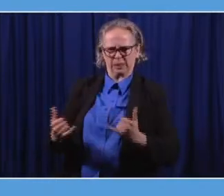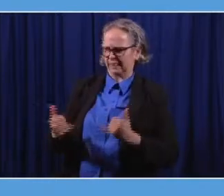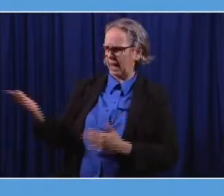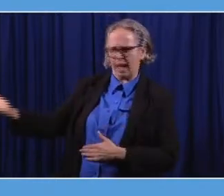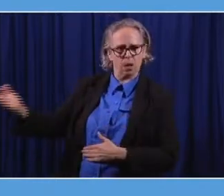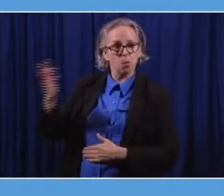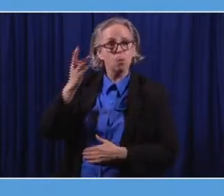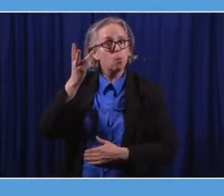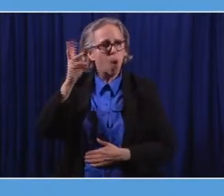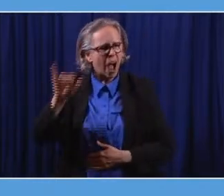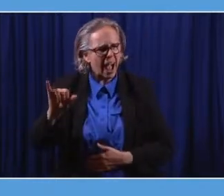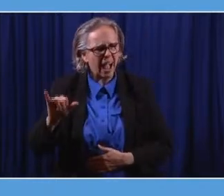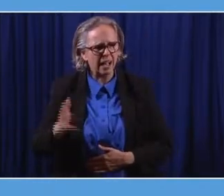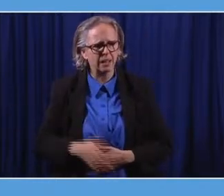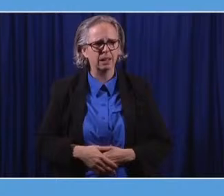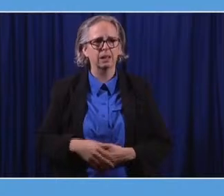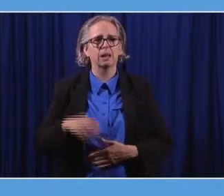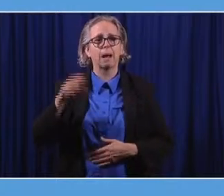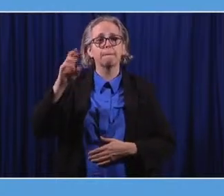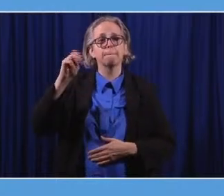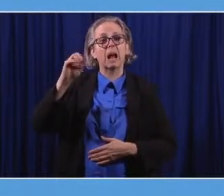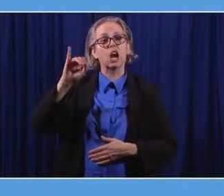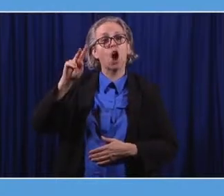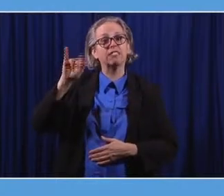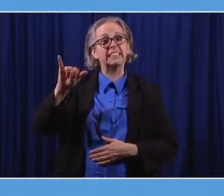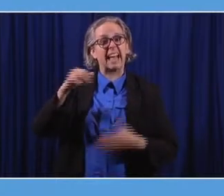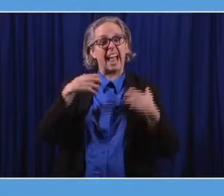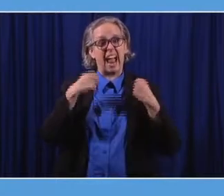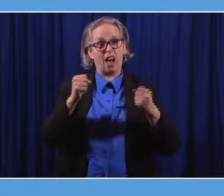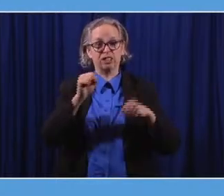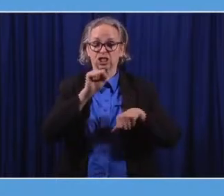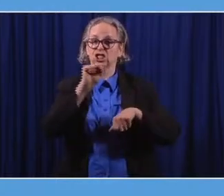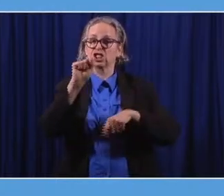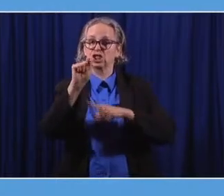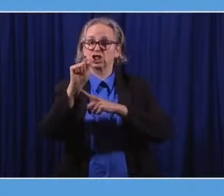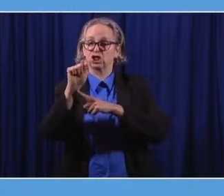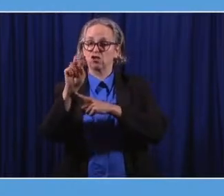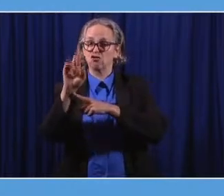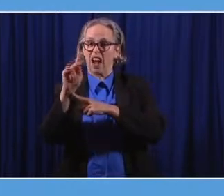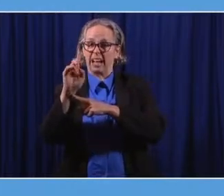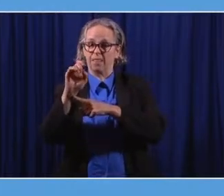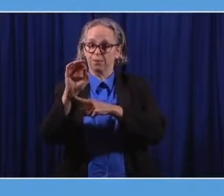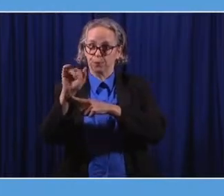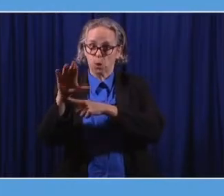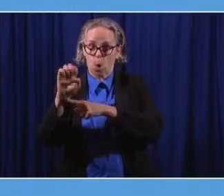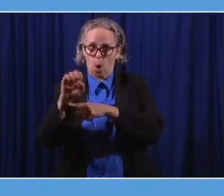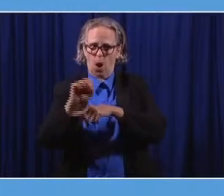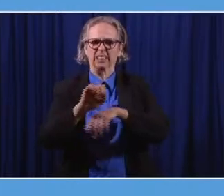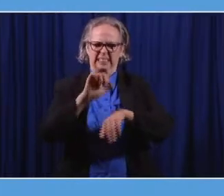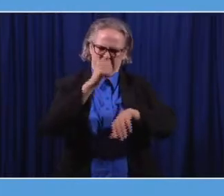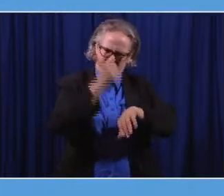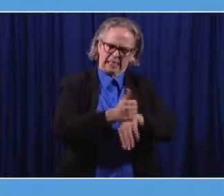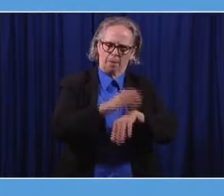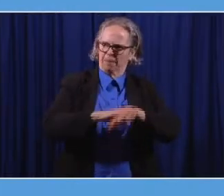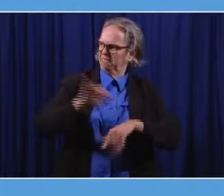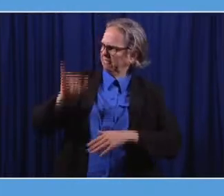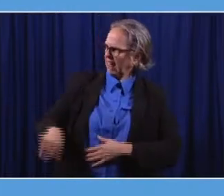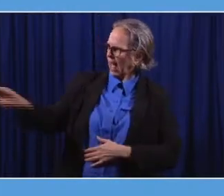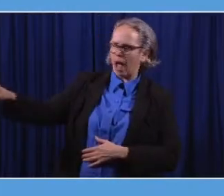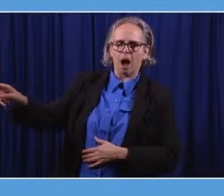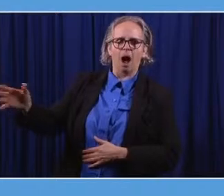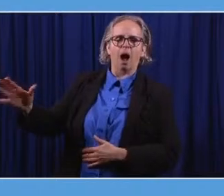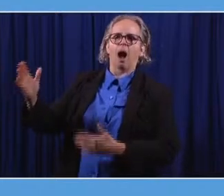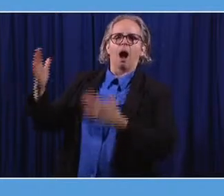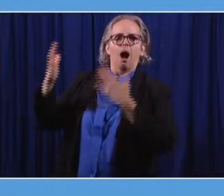COVID-19 Minority Health Strike Force. So we're glad to comply with their request, and it's a good thing to